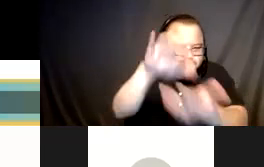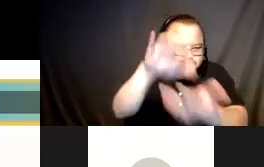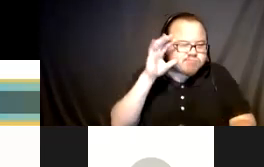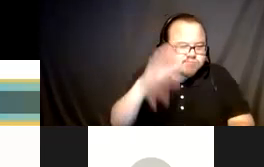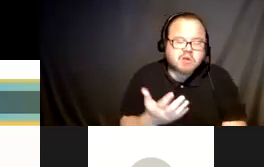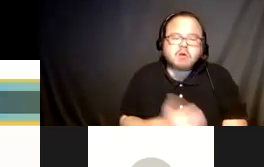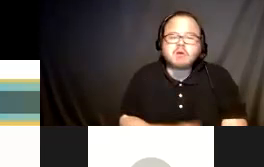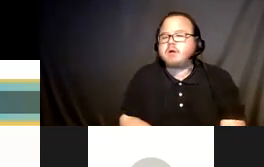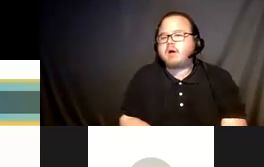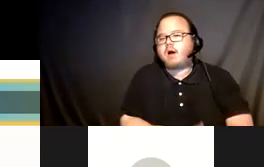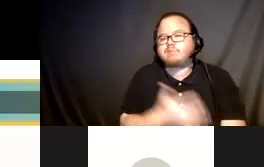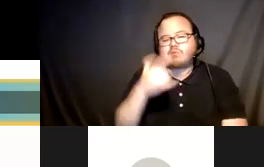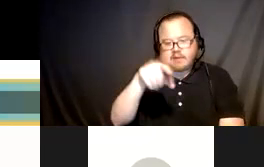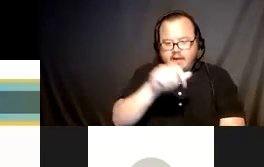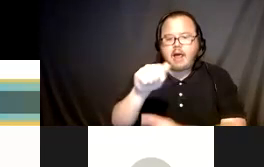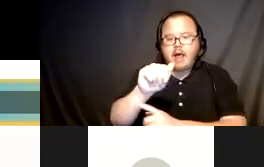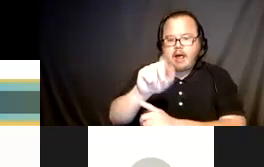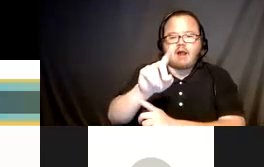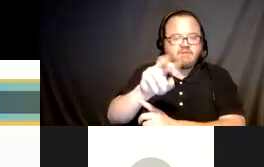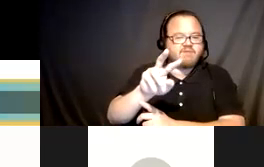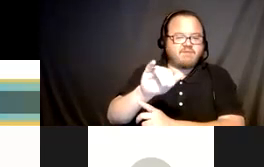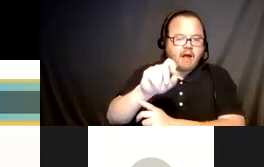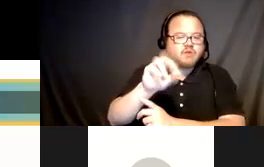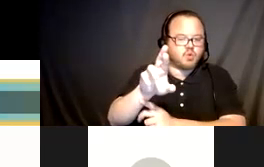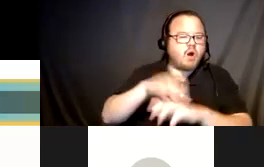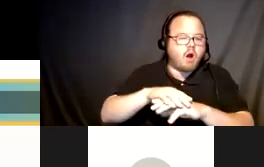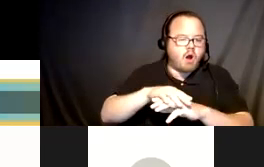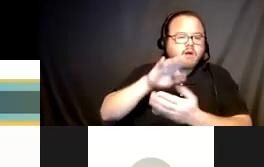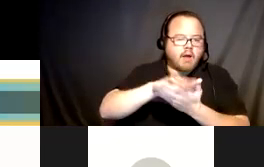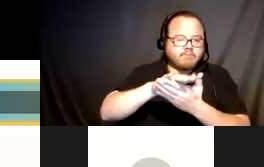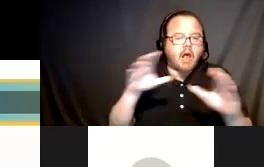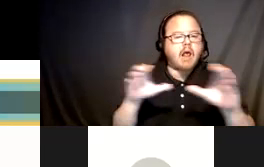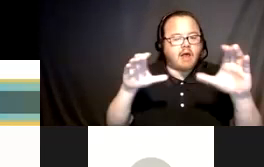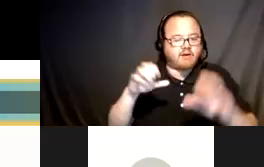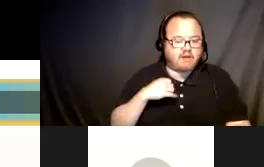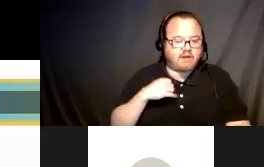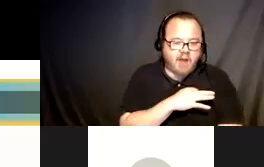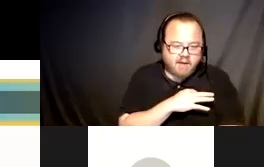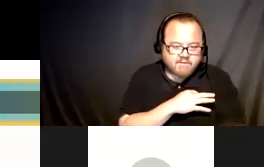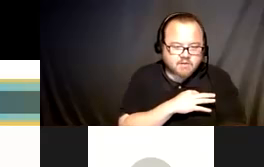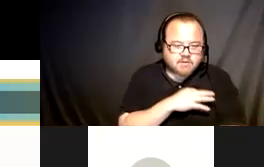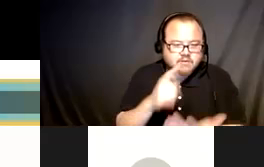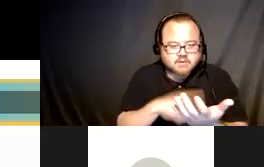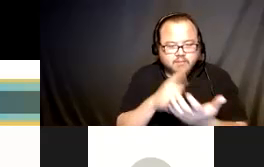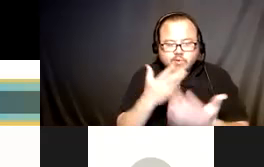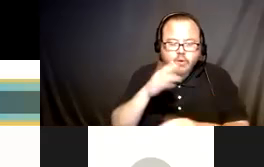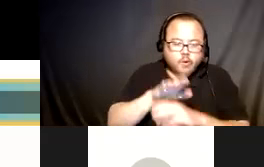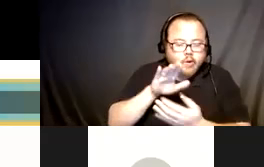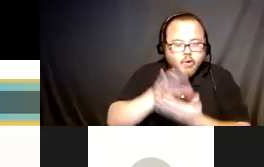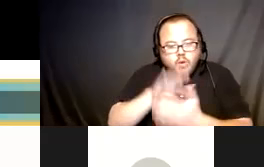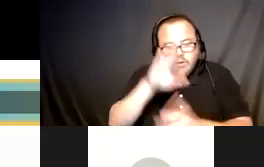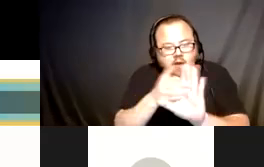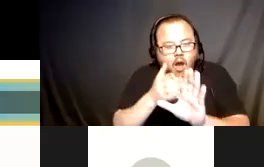You will need an advisor on campus that is a classified staff. So sometimes that's a school psychologist